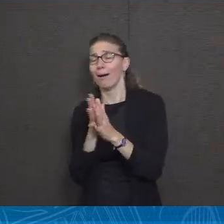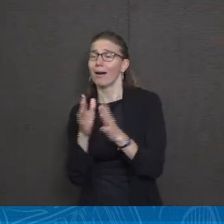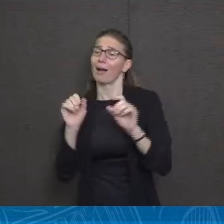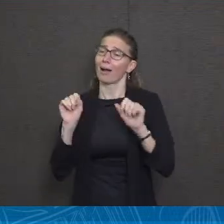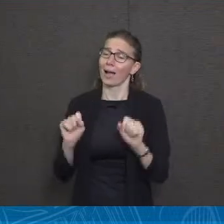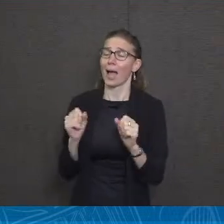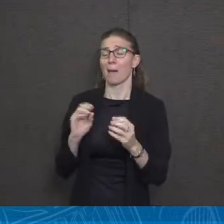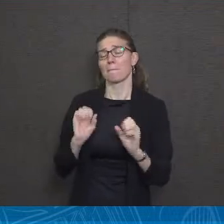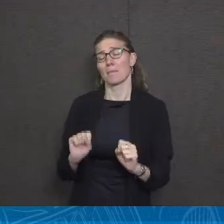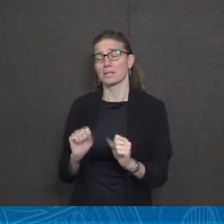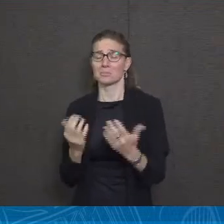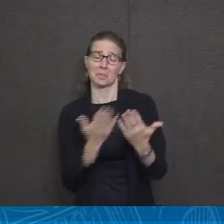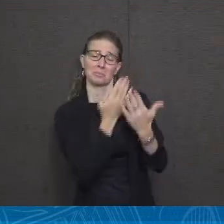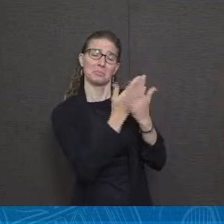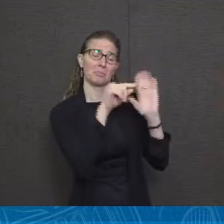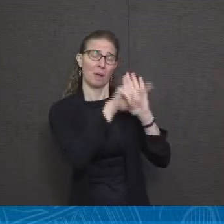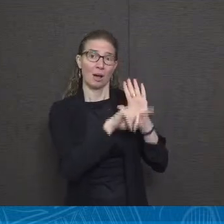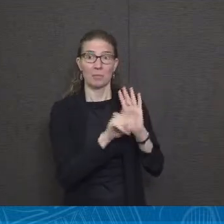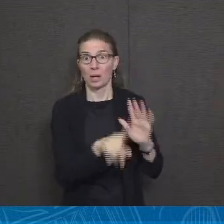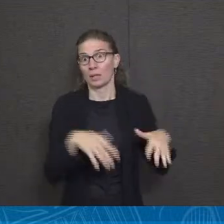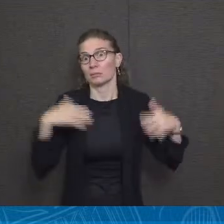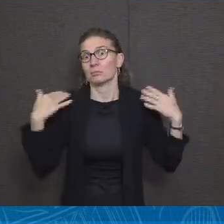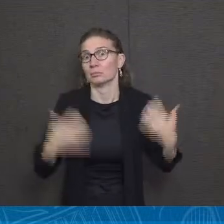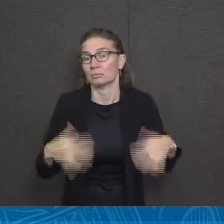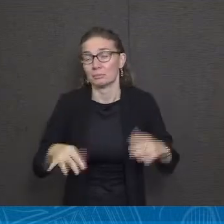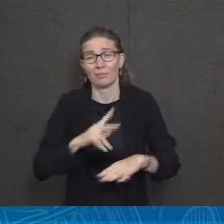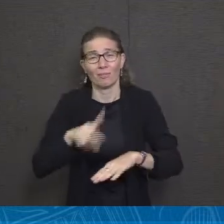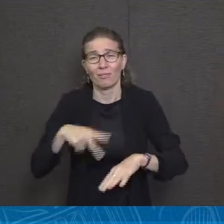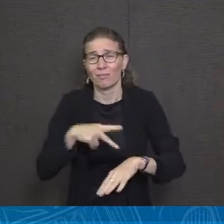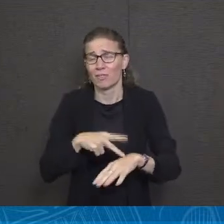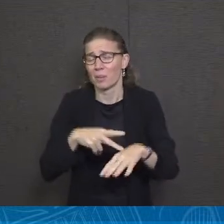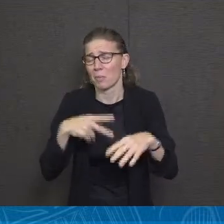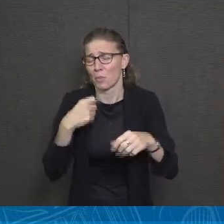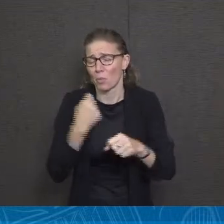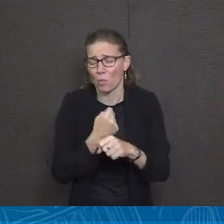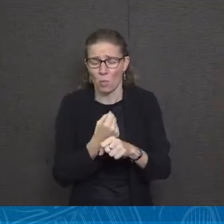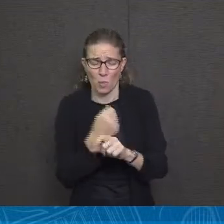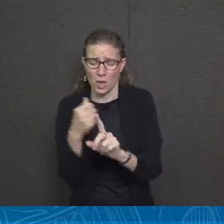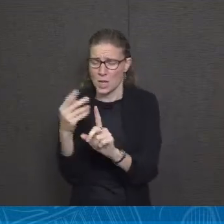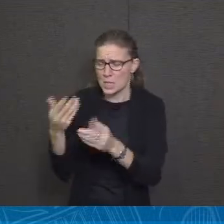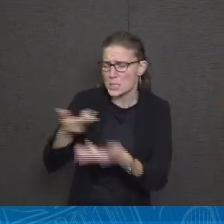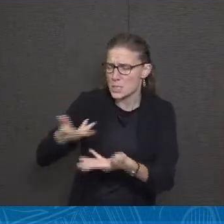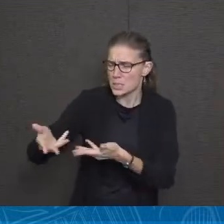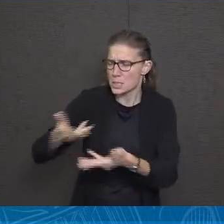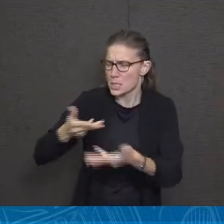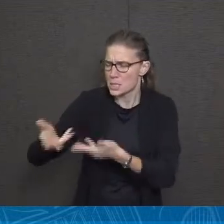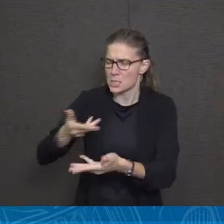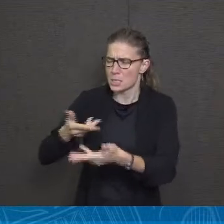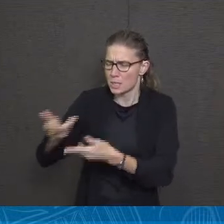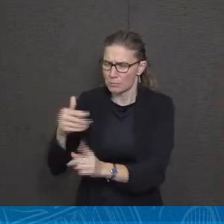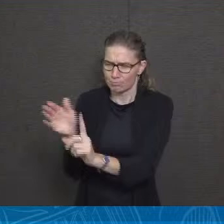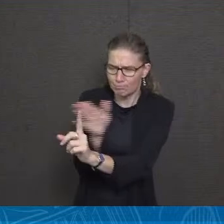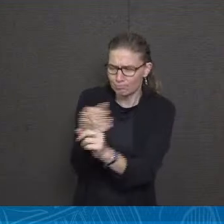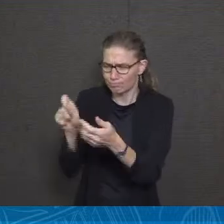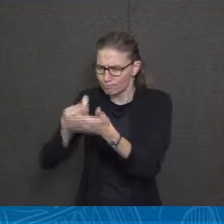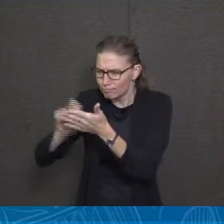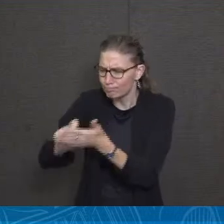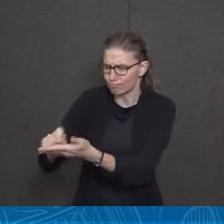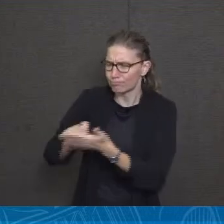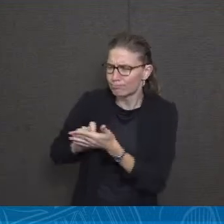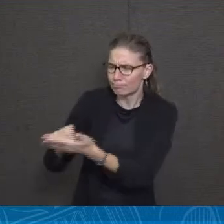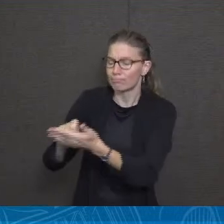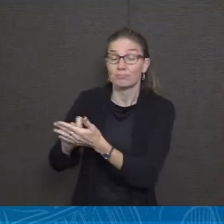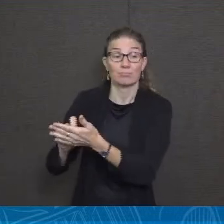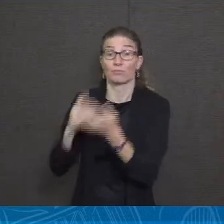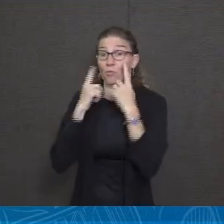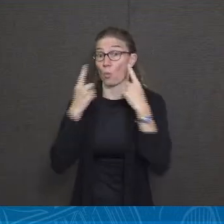articles are. And we've got the Philippines doing an incredible job of negotiating what that text looks like. For us in the Red